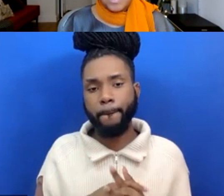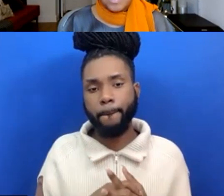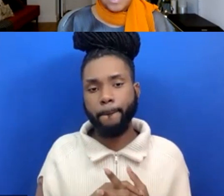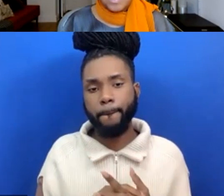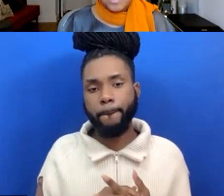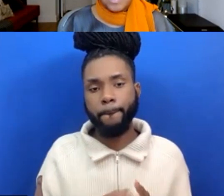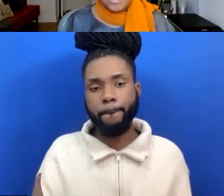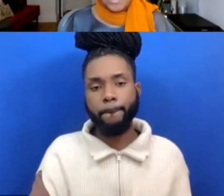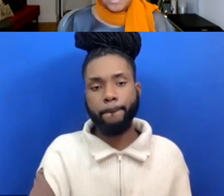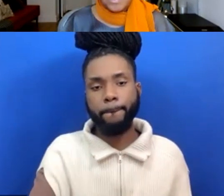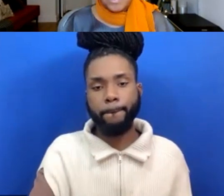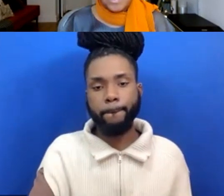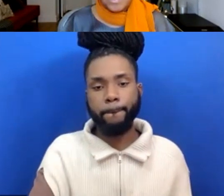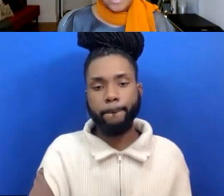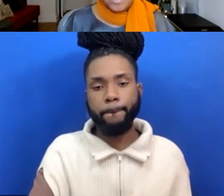an overly